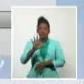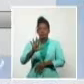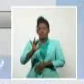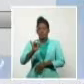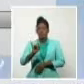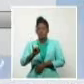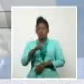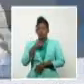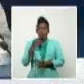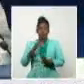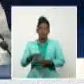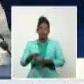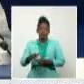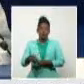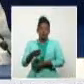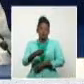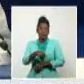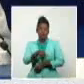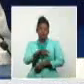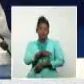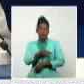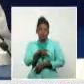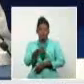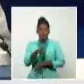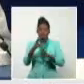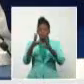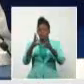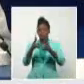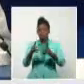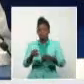confirmed cases in the world.